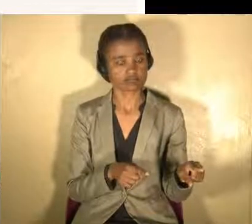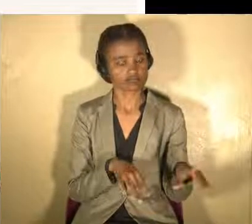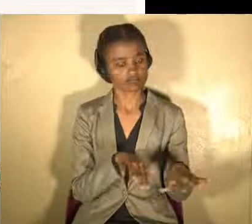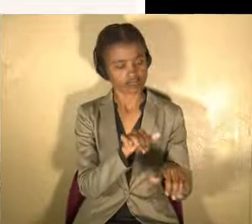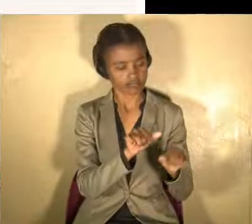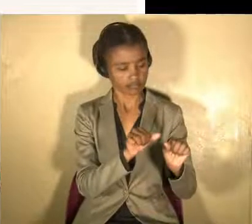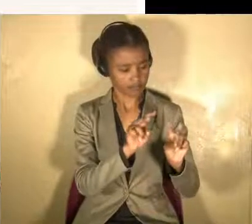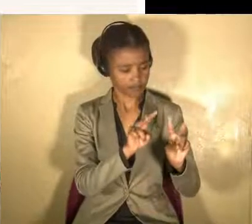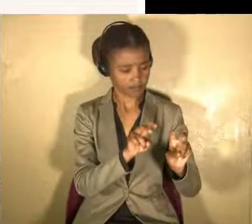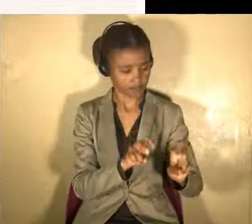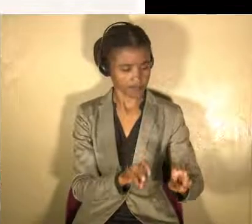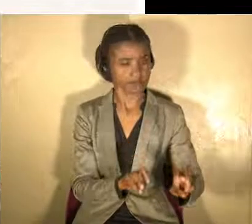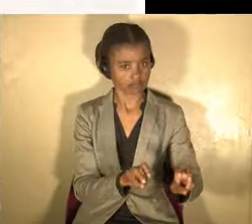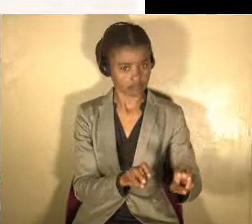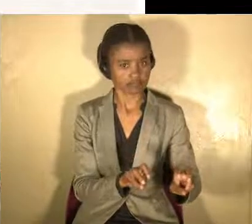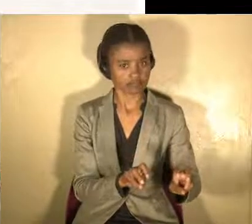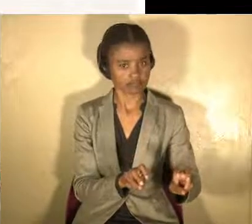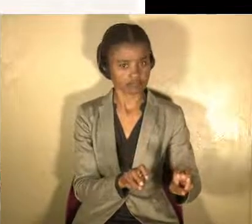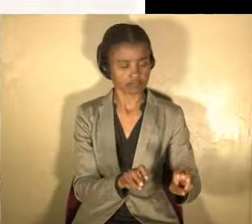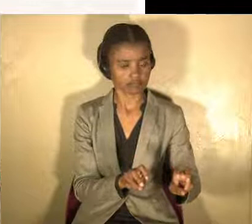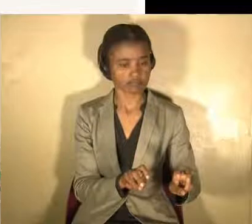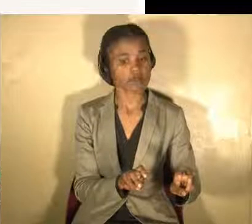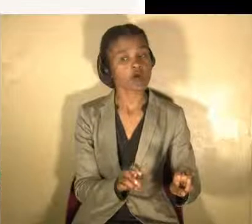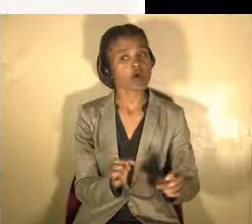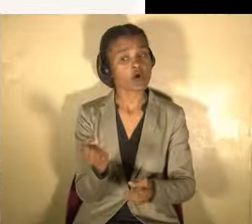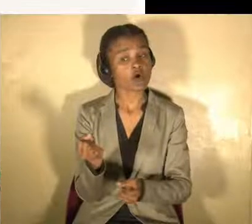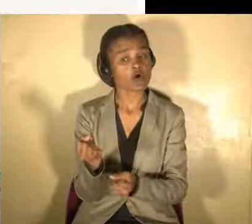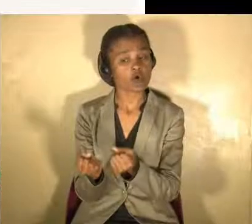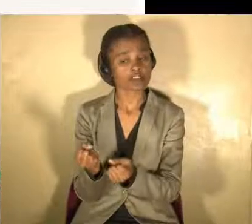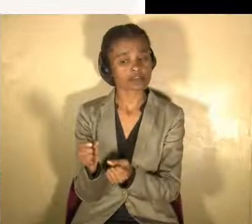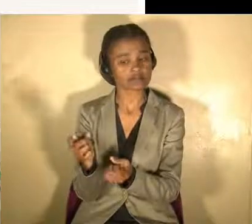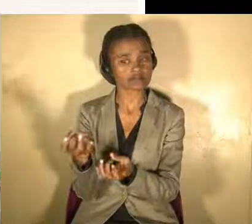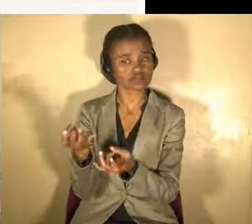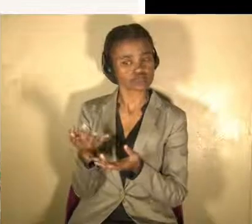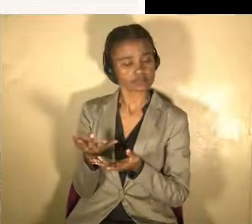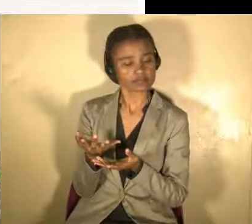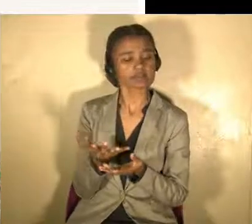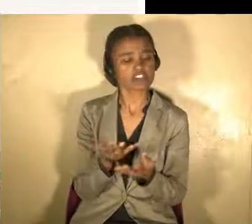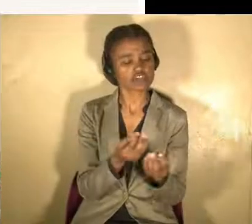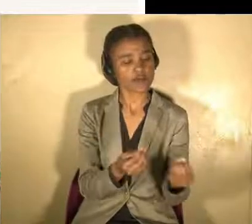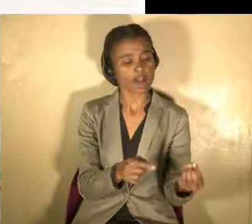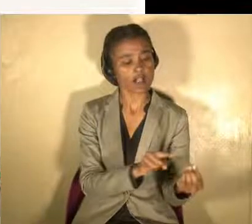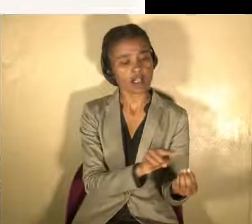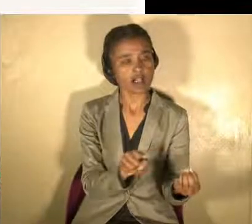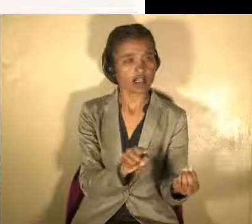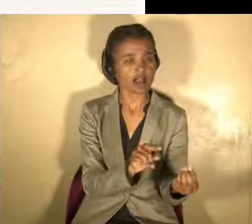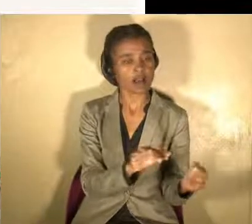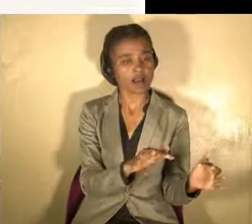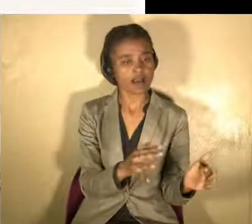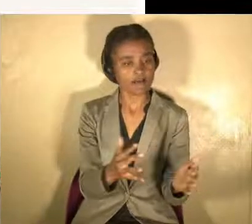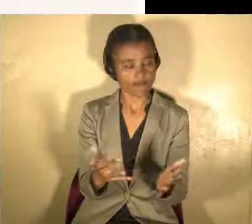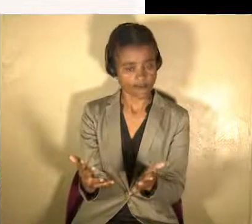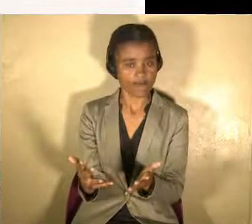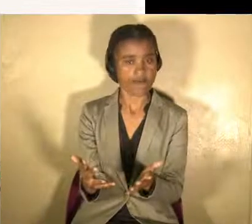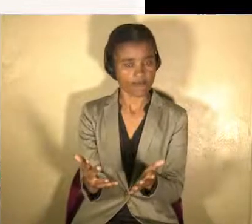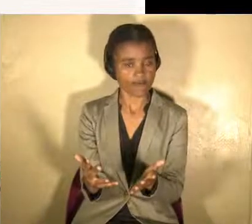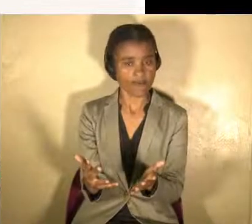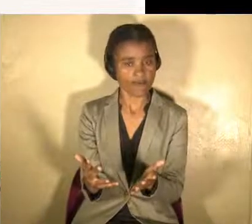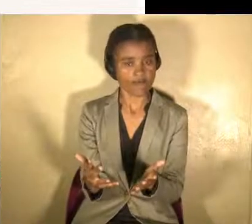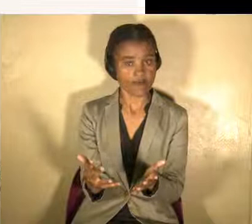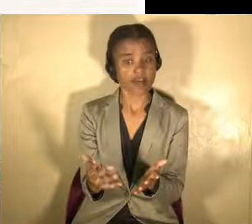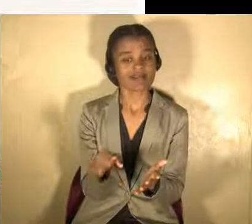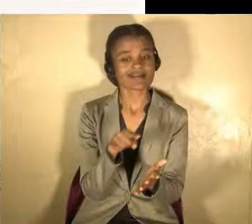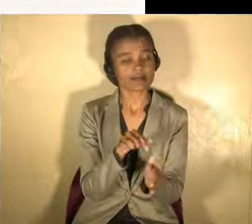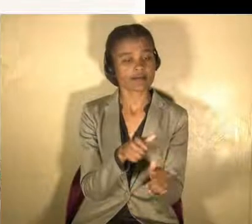the prescriptions that are made by the Children's Court, in terms of the provisions that are made for in the